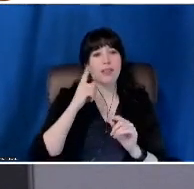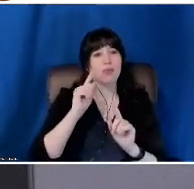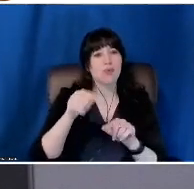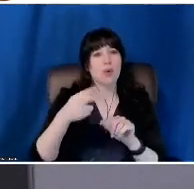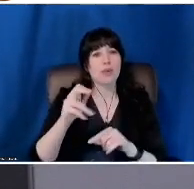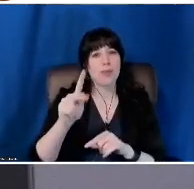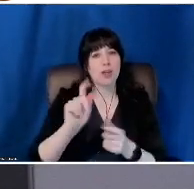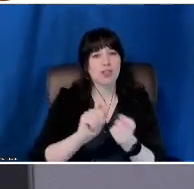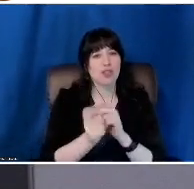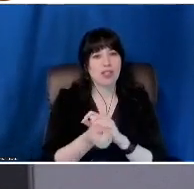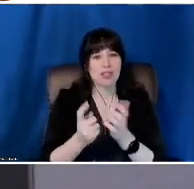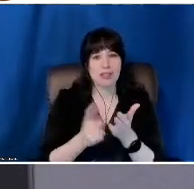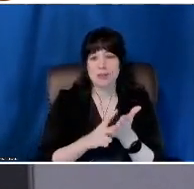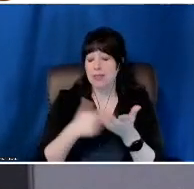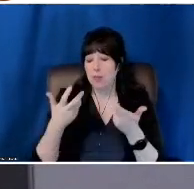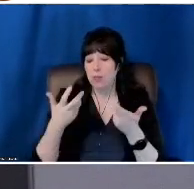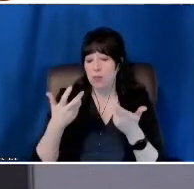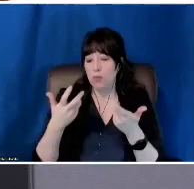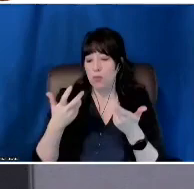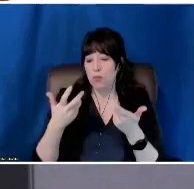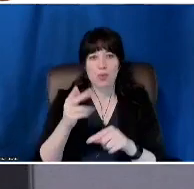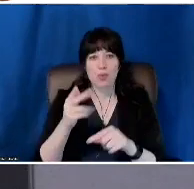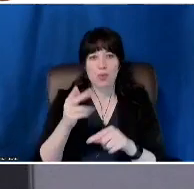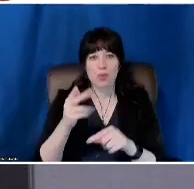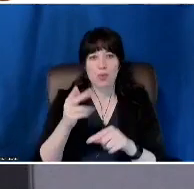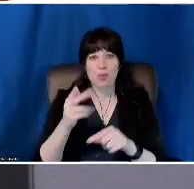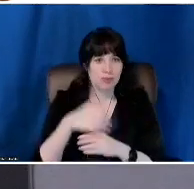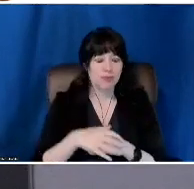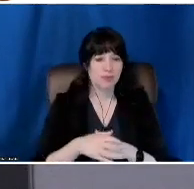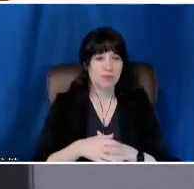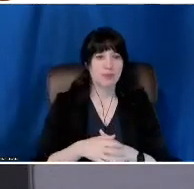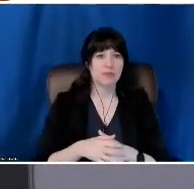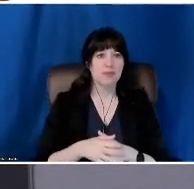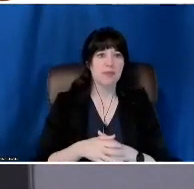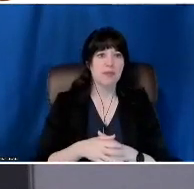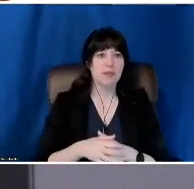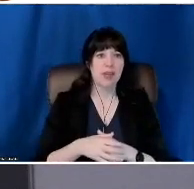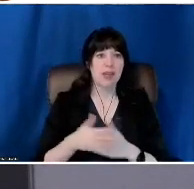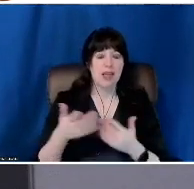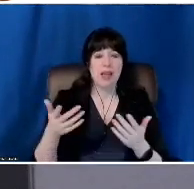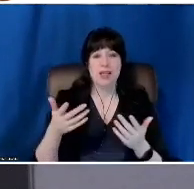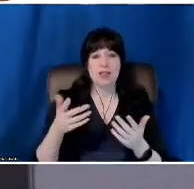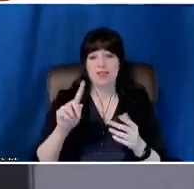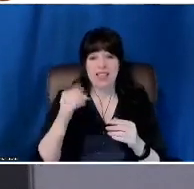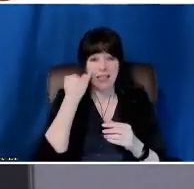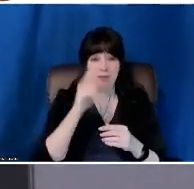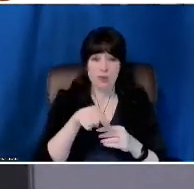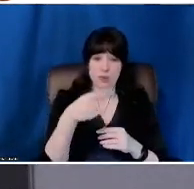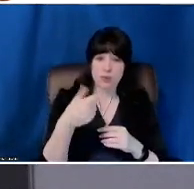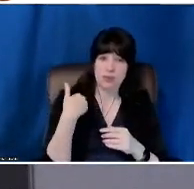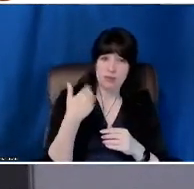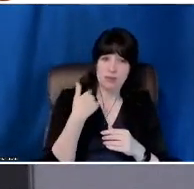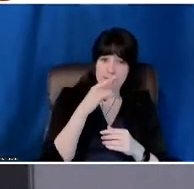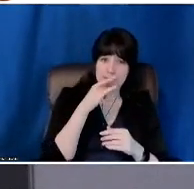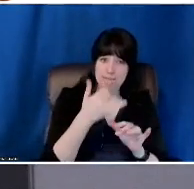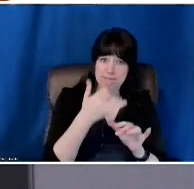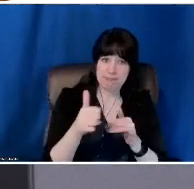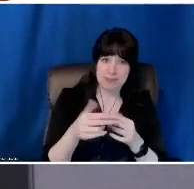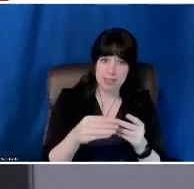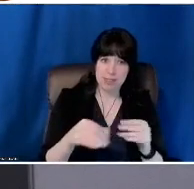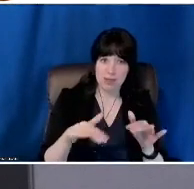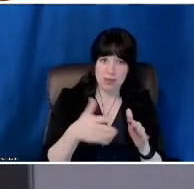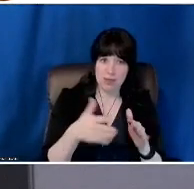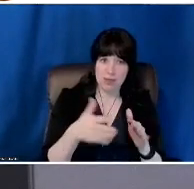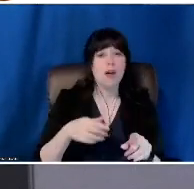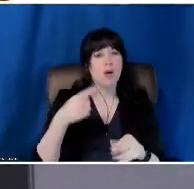want to go to the park. Mm-hmm. If it's just a kids' jungle gym. Is there any thought given to what we can do for teenagers and